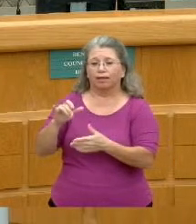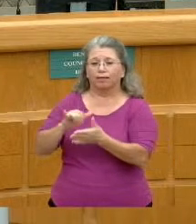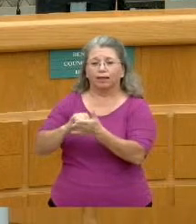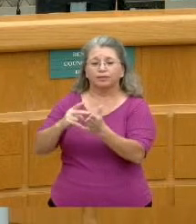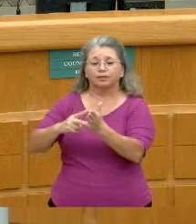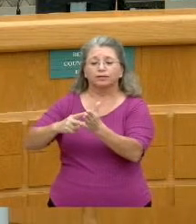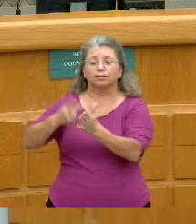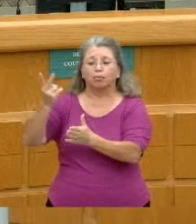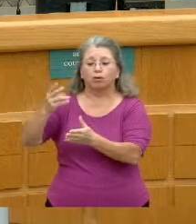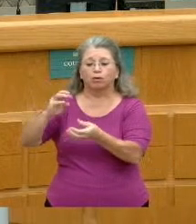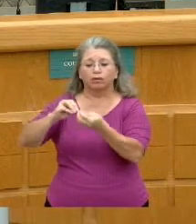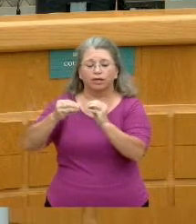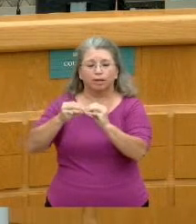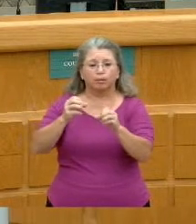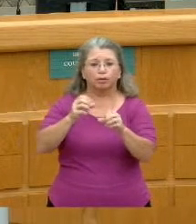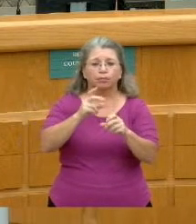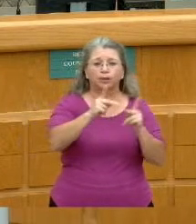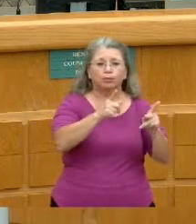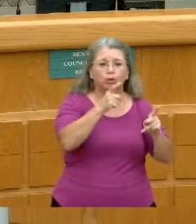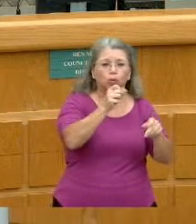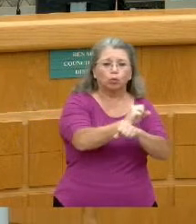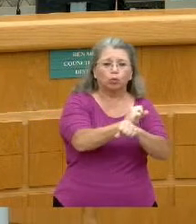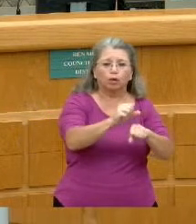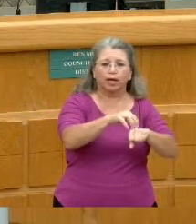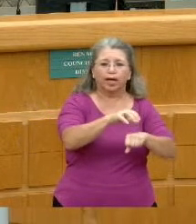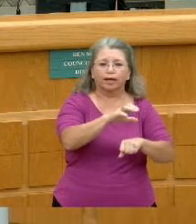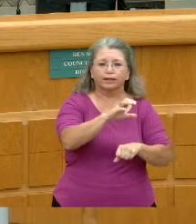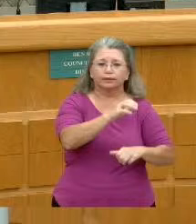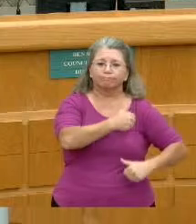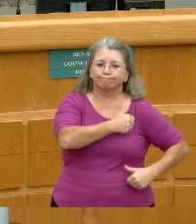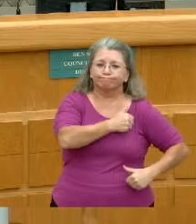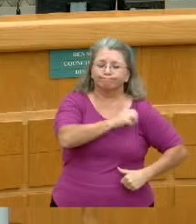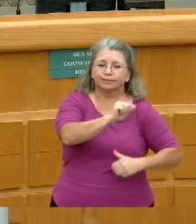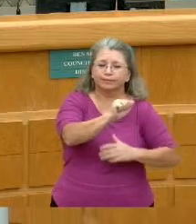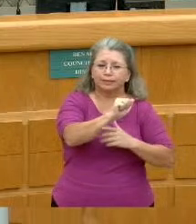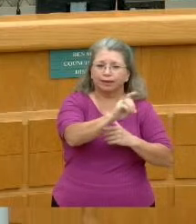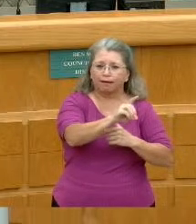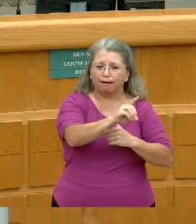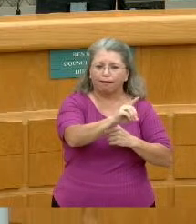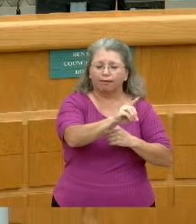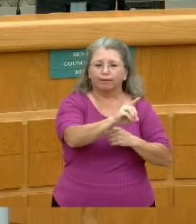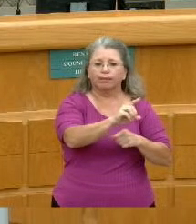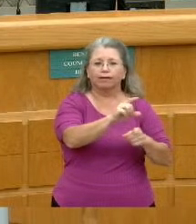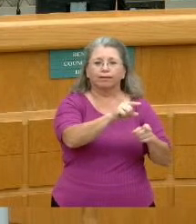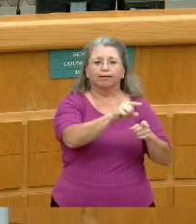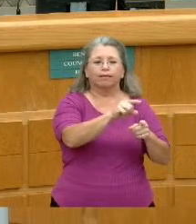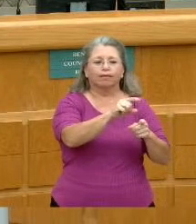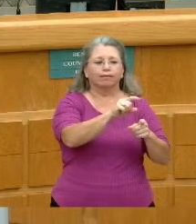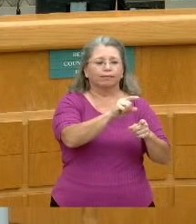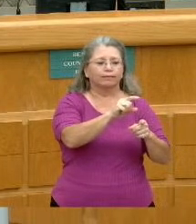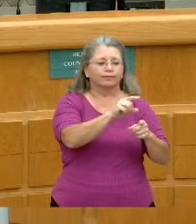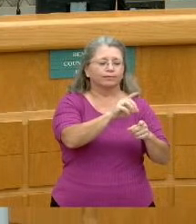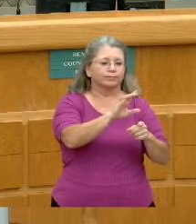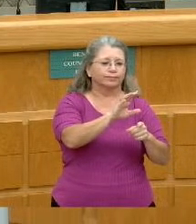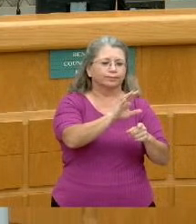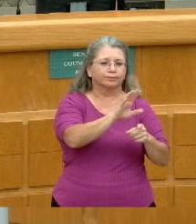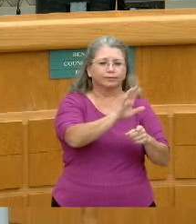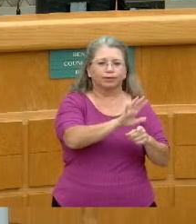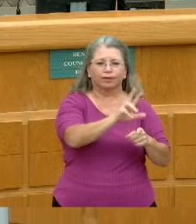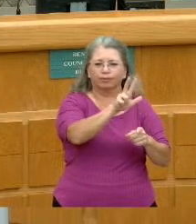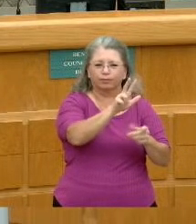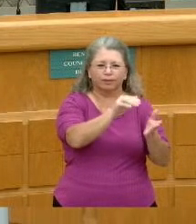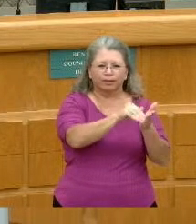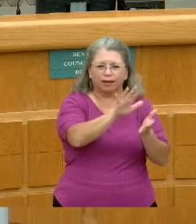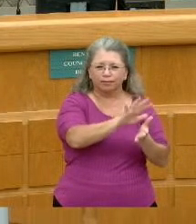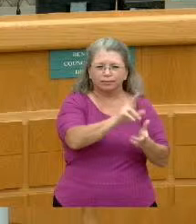CCAD. So at Corpus Christi Army Depot, there's over 3,000 persons that work in the helicopter fleet there for the country.